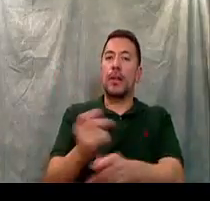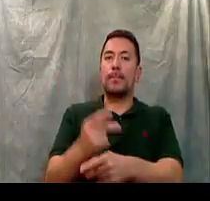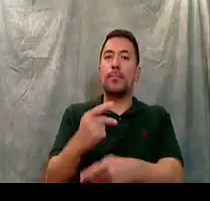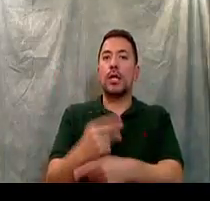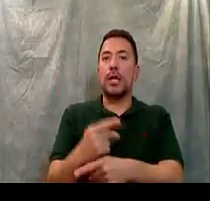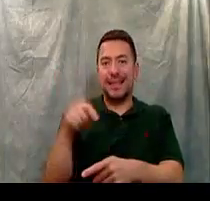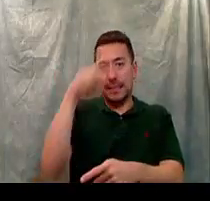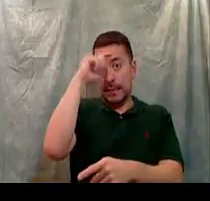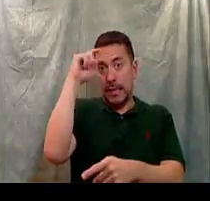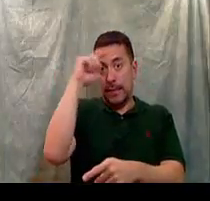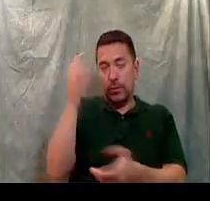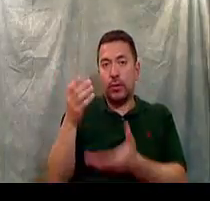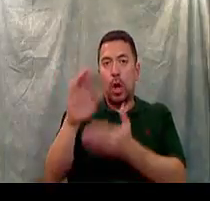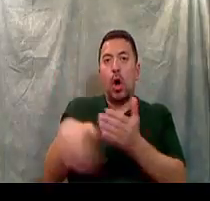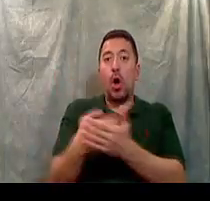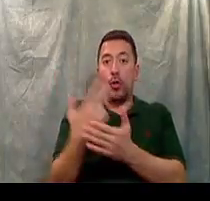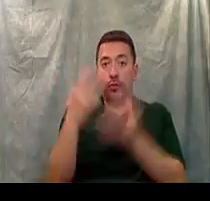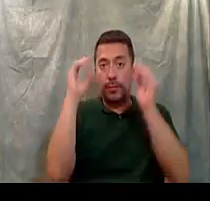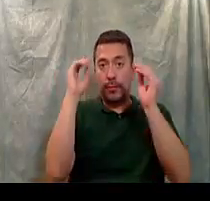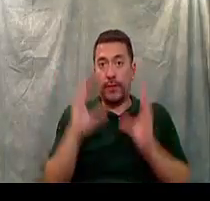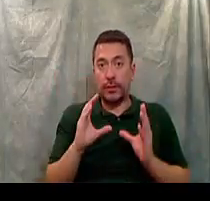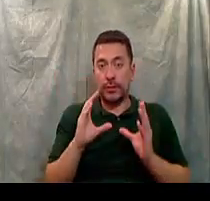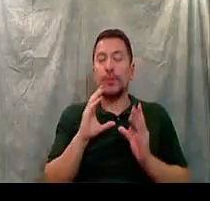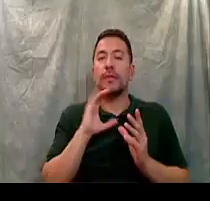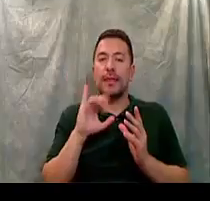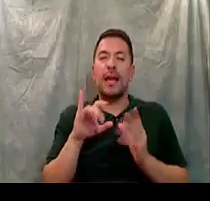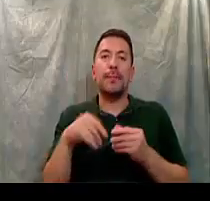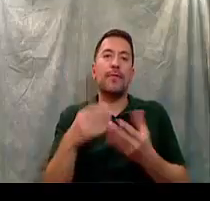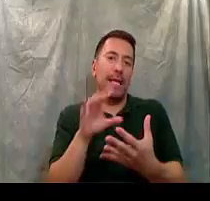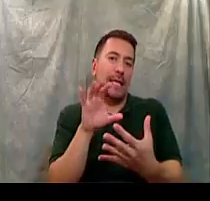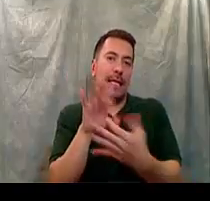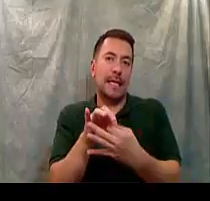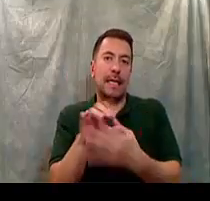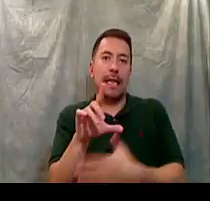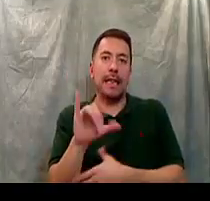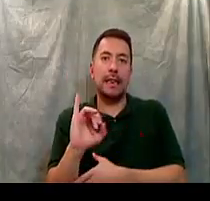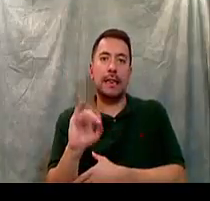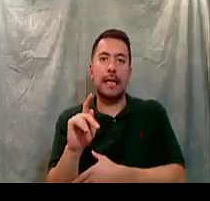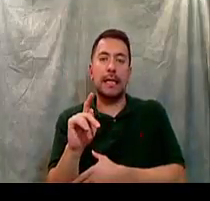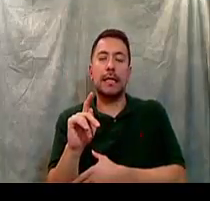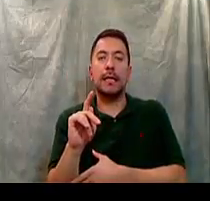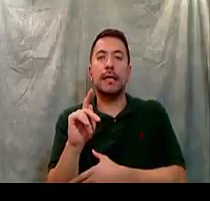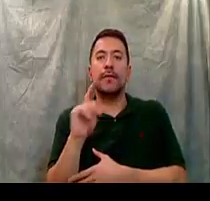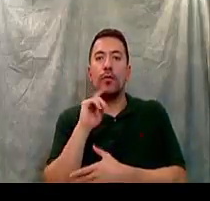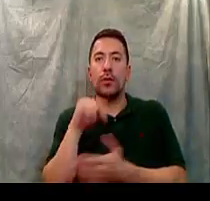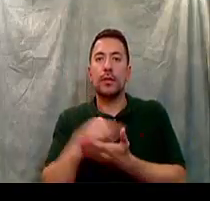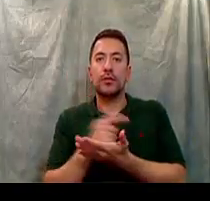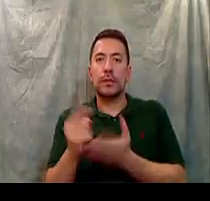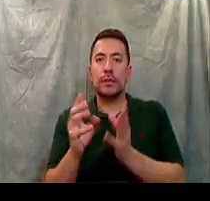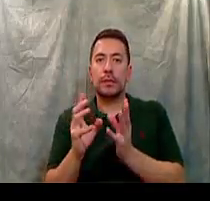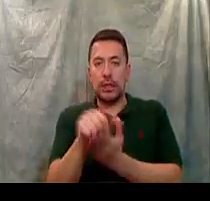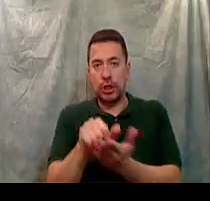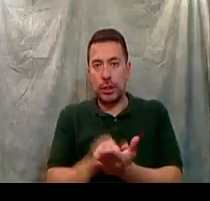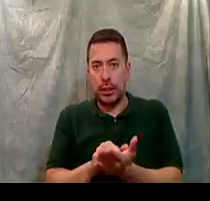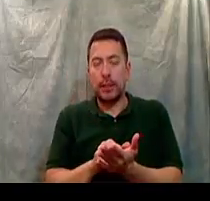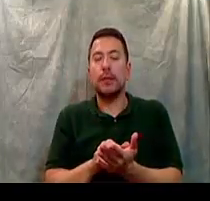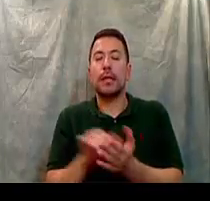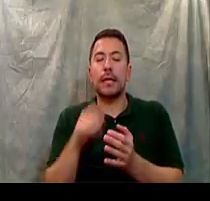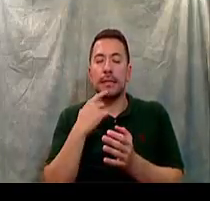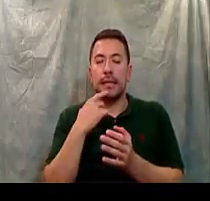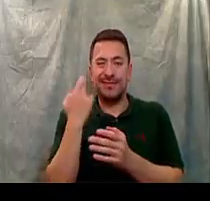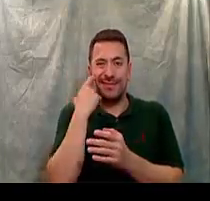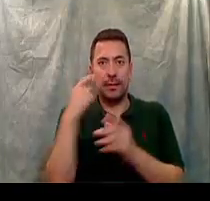3 professors, is included as a link in the week 5 agenda, as I stated on the previous slide. The guideline sheet is similar to what